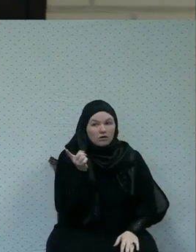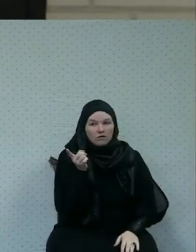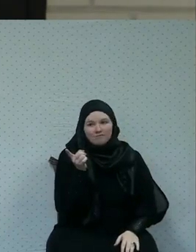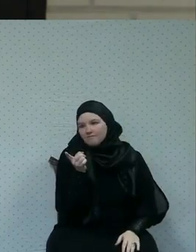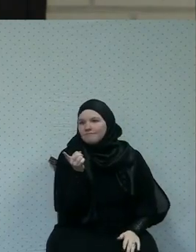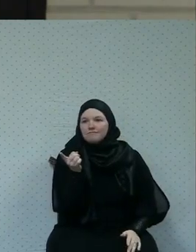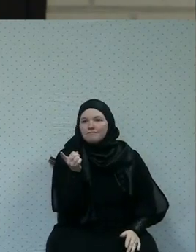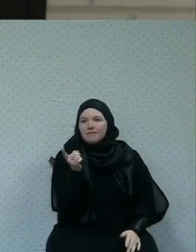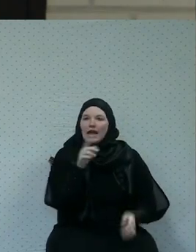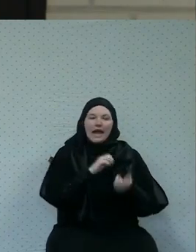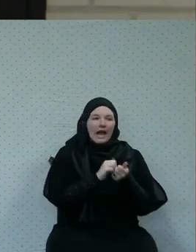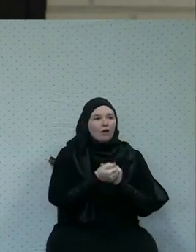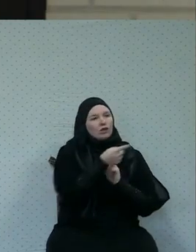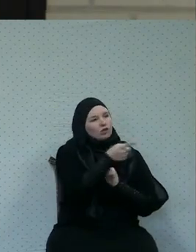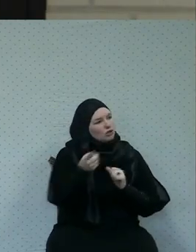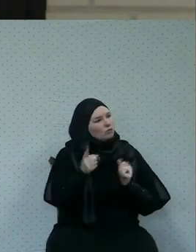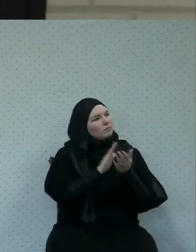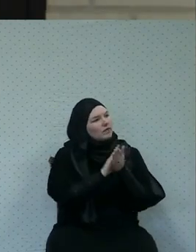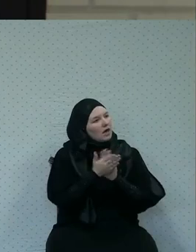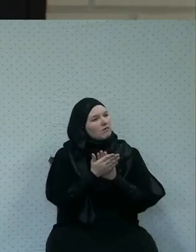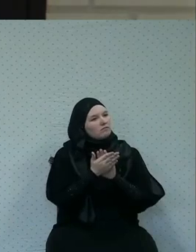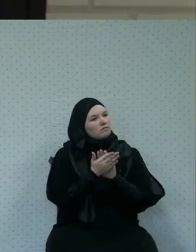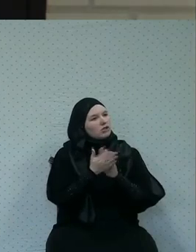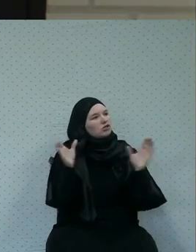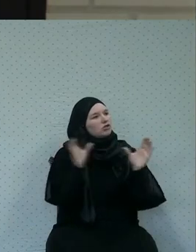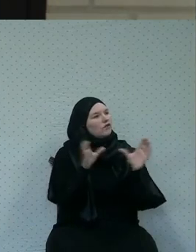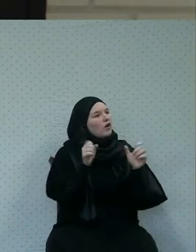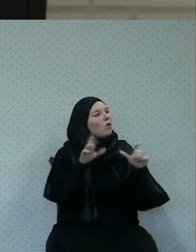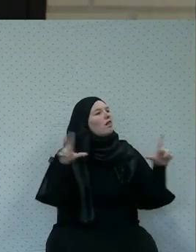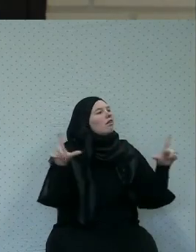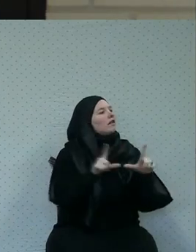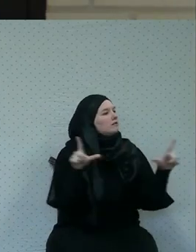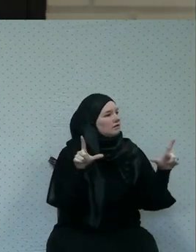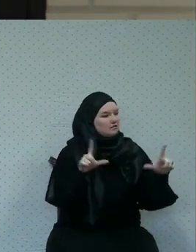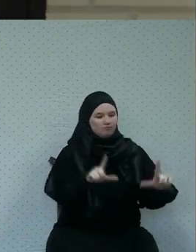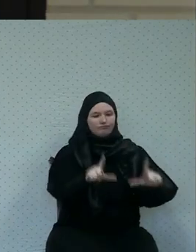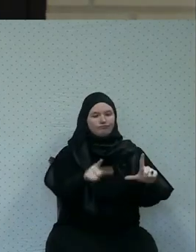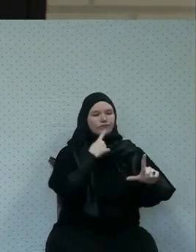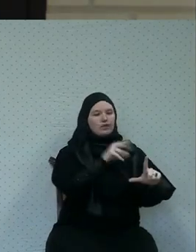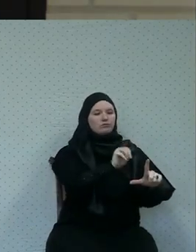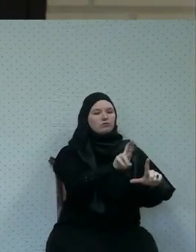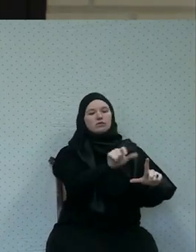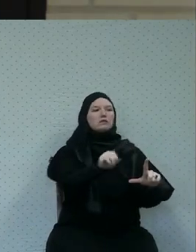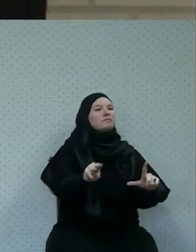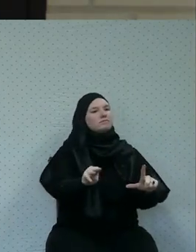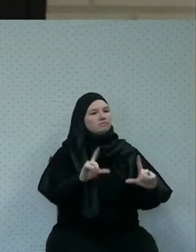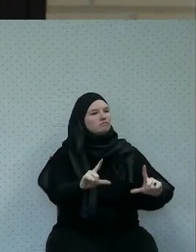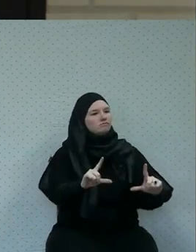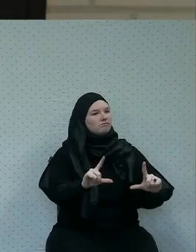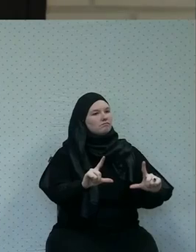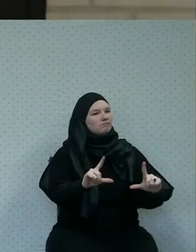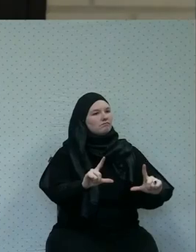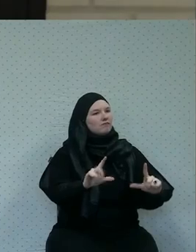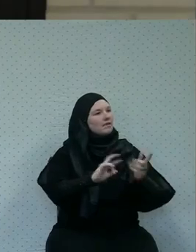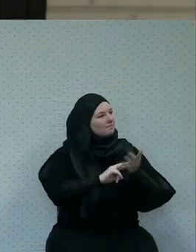If we are to be certified with a license and the license says Muslim, it